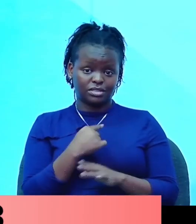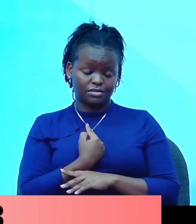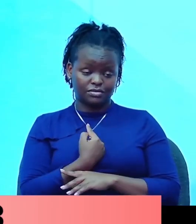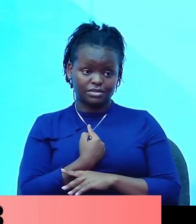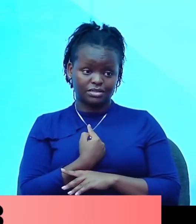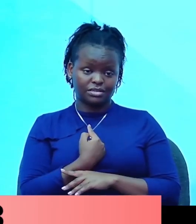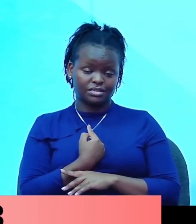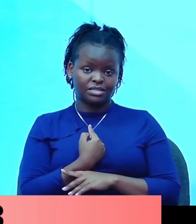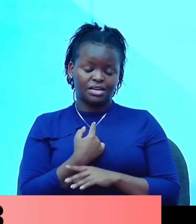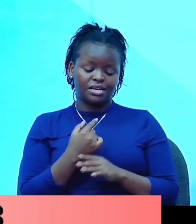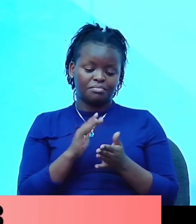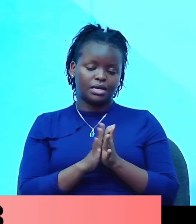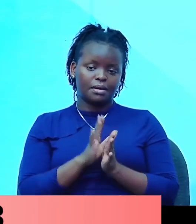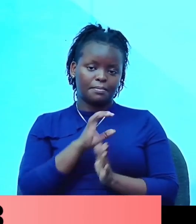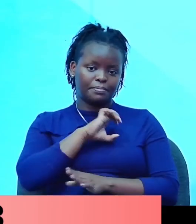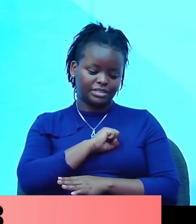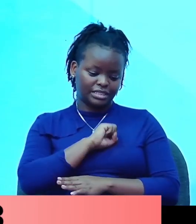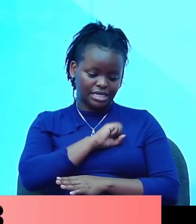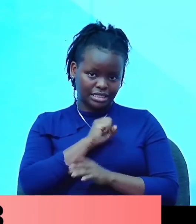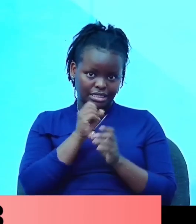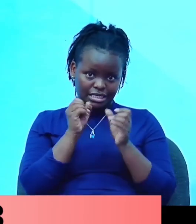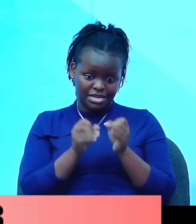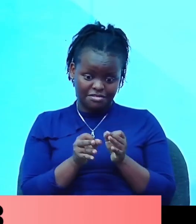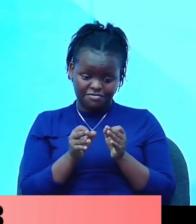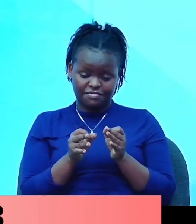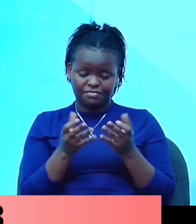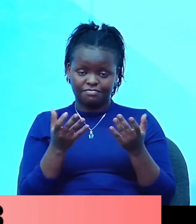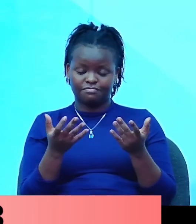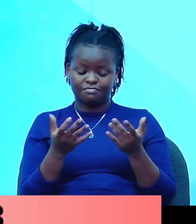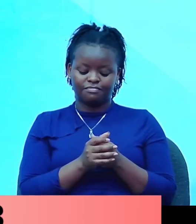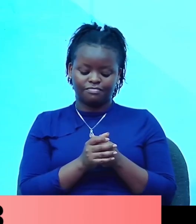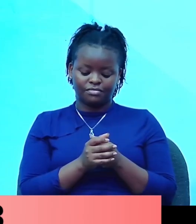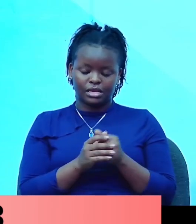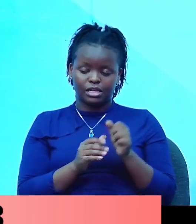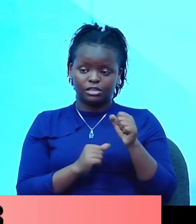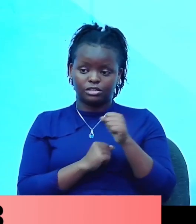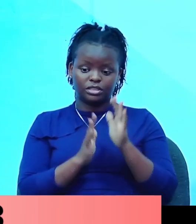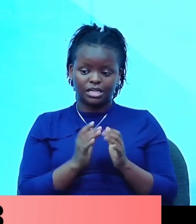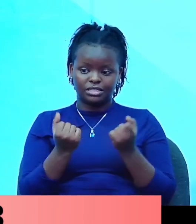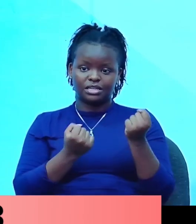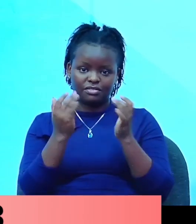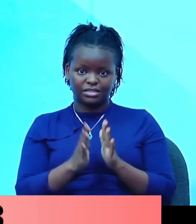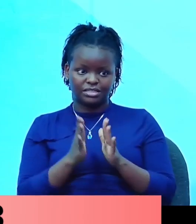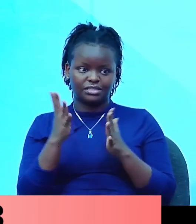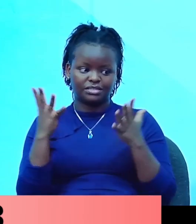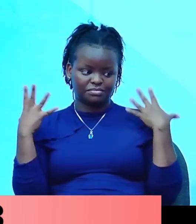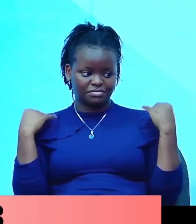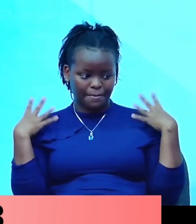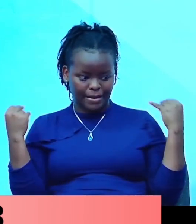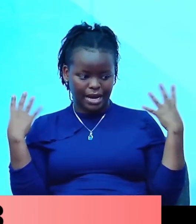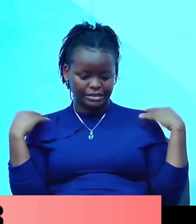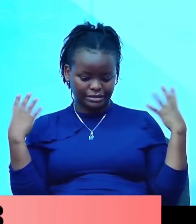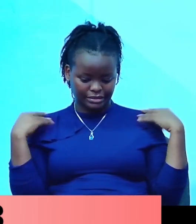lot more resilient. So if Karan and Nikhil, our sponsored drivers, are preparing, Tinashe, she's preparing herself